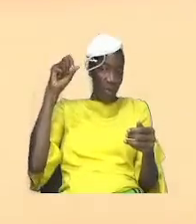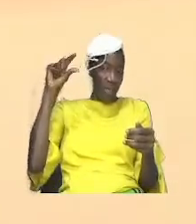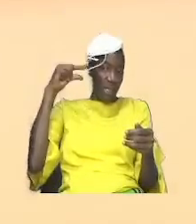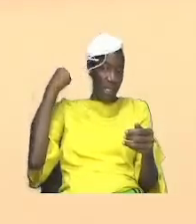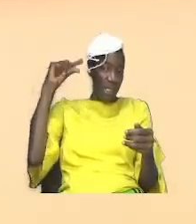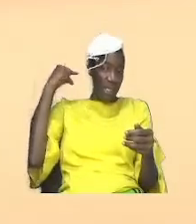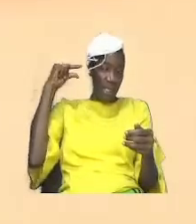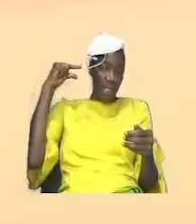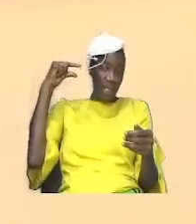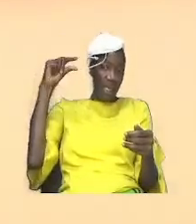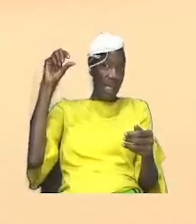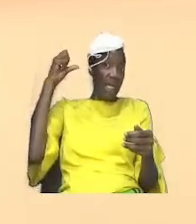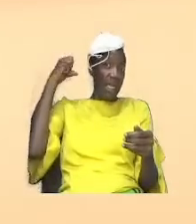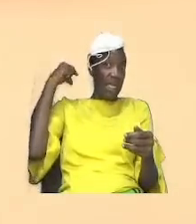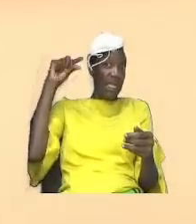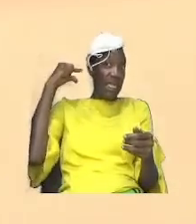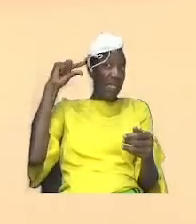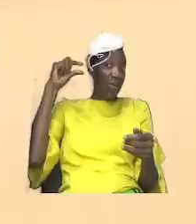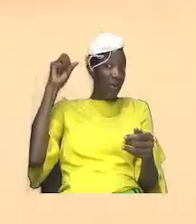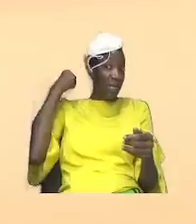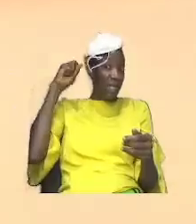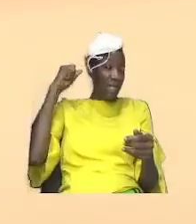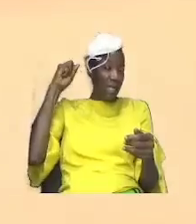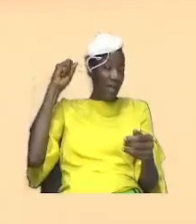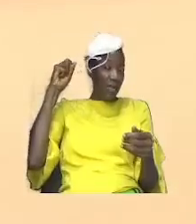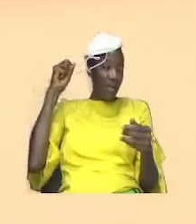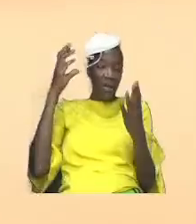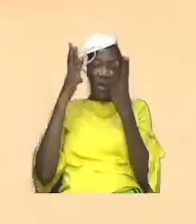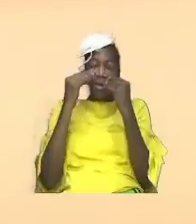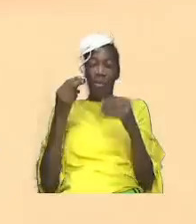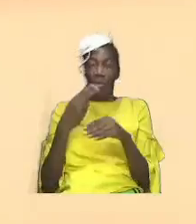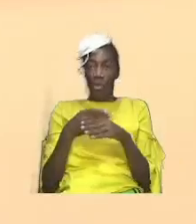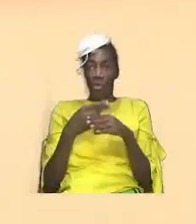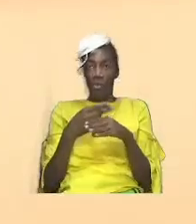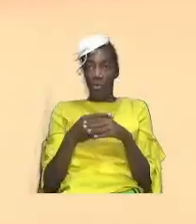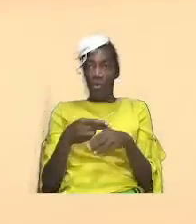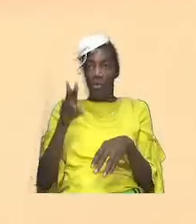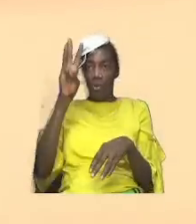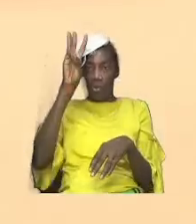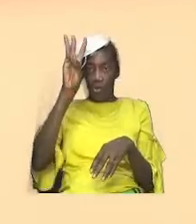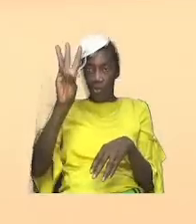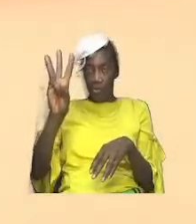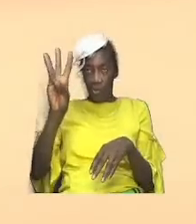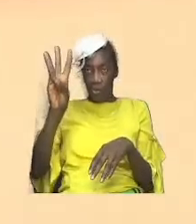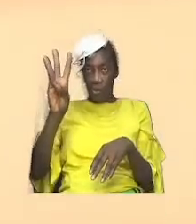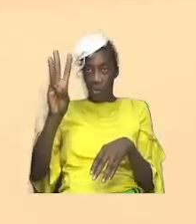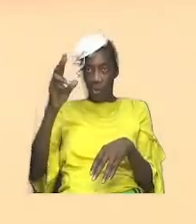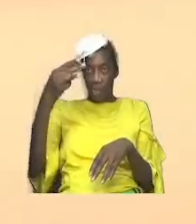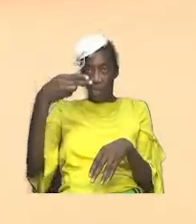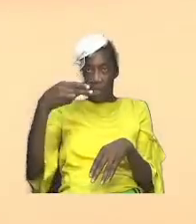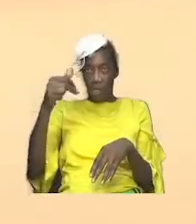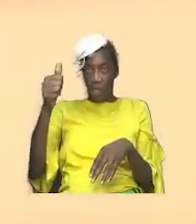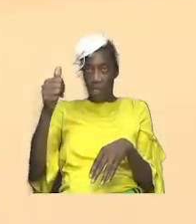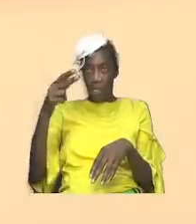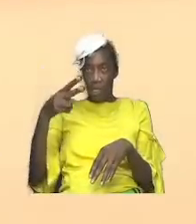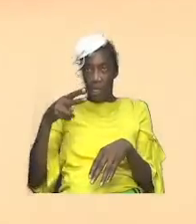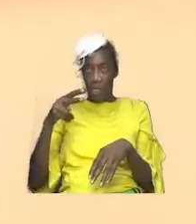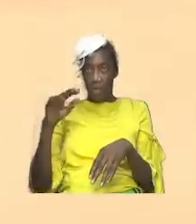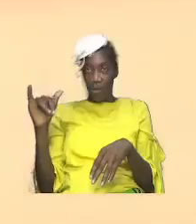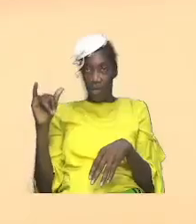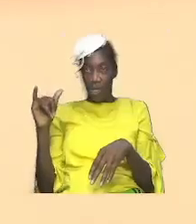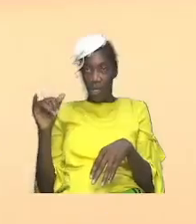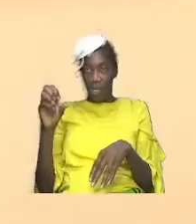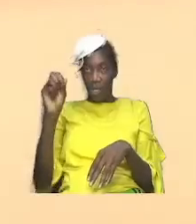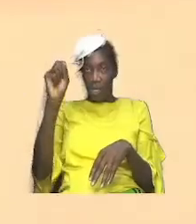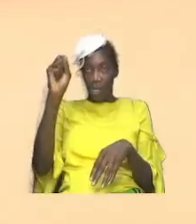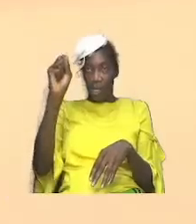silver, precious stone, wood, hay, stubble. Of course, you're going to have some gold mixed up with some here. Because some things